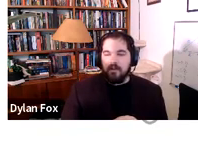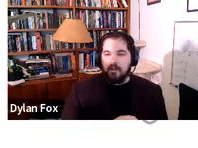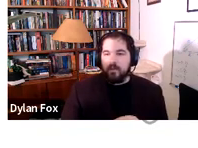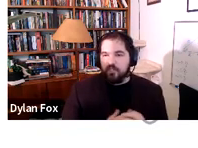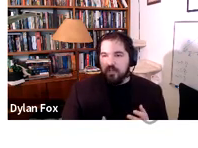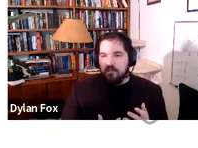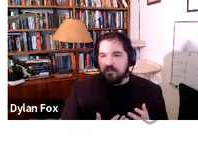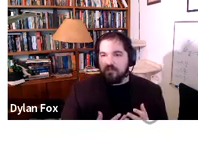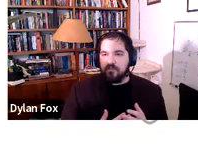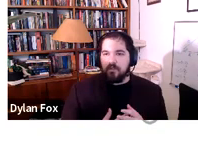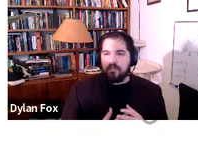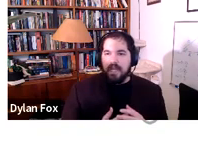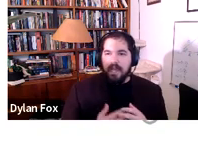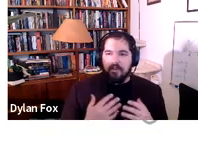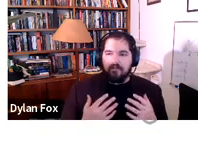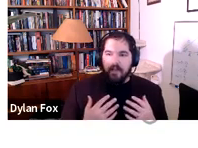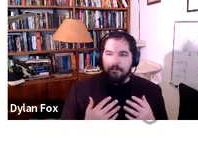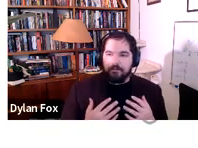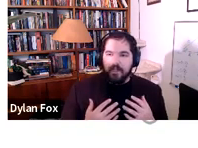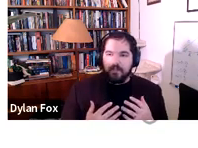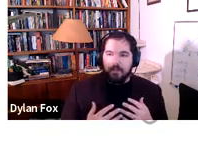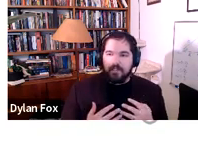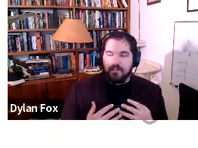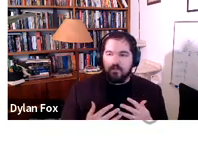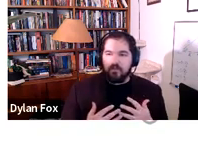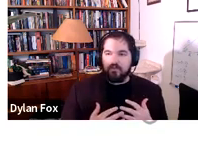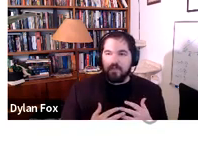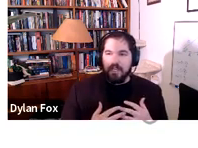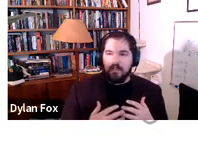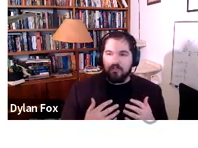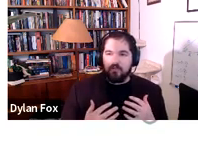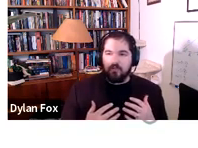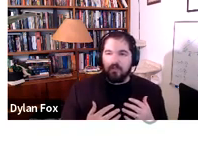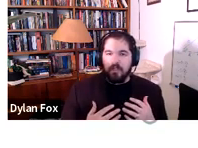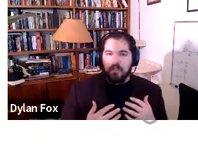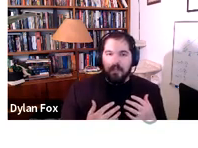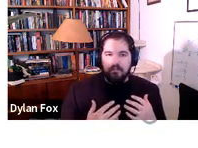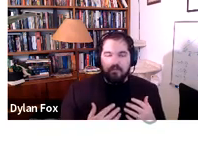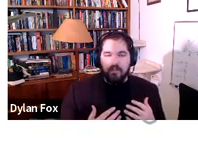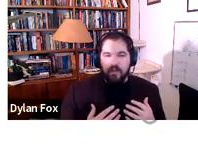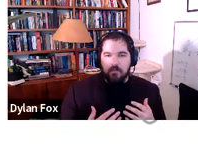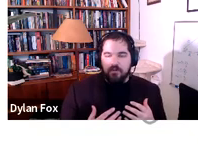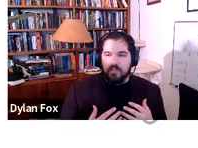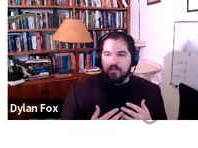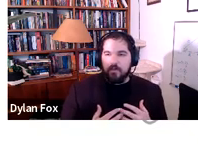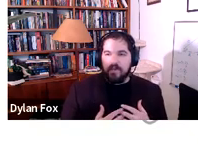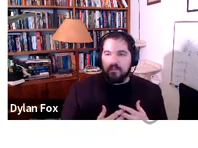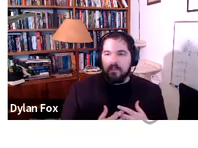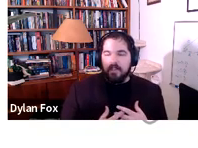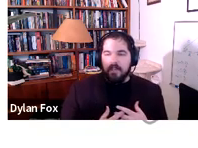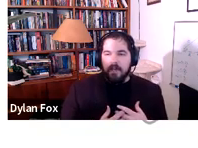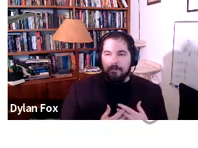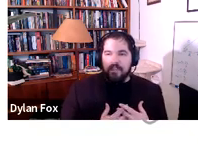are wheelchair users or folks that have kind of spastic disorders where they can't control their fine motor skills very